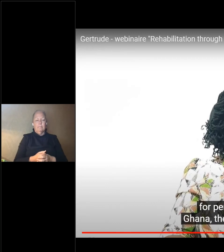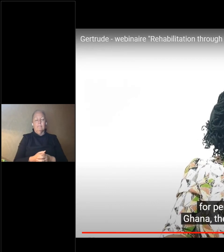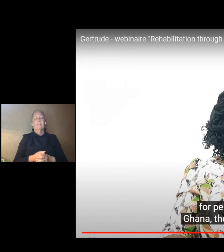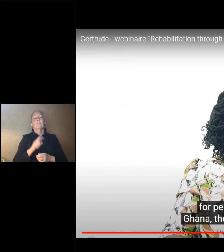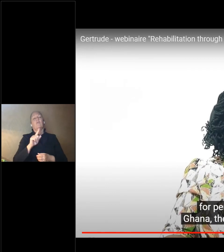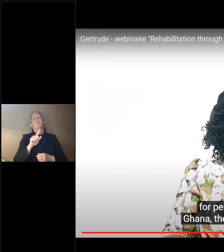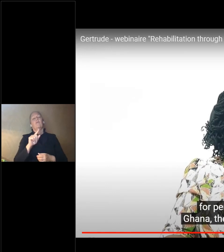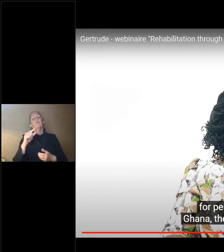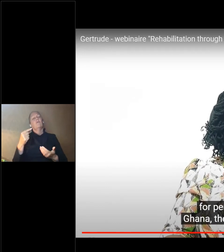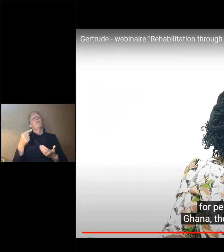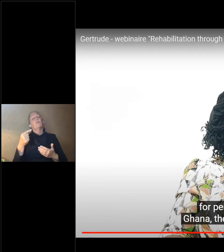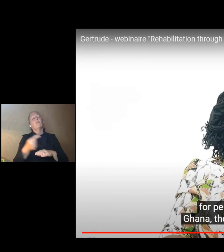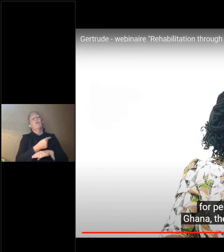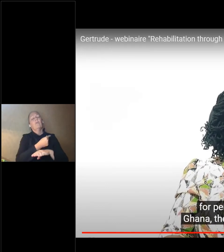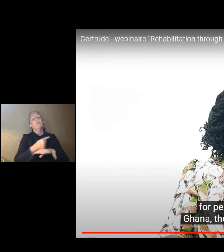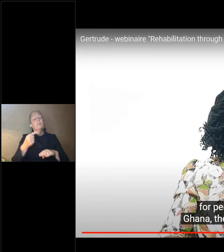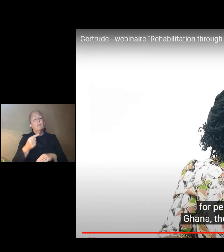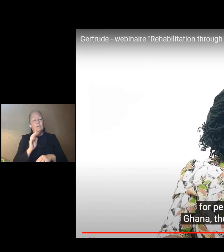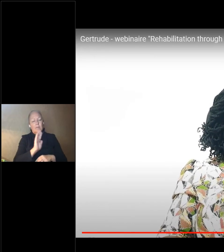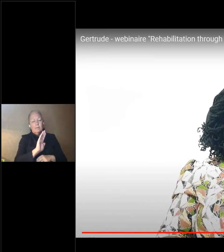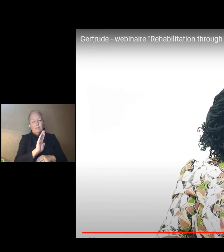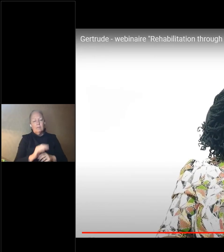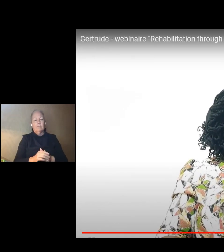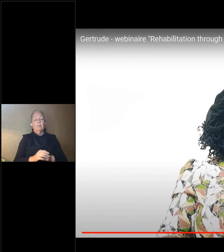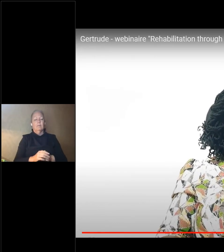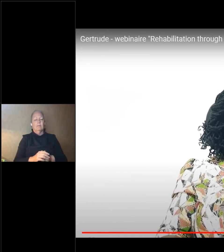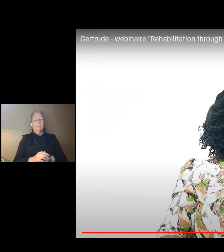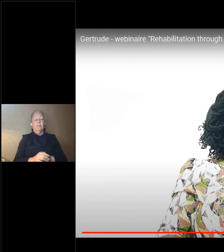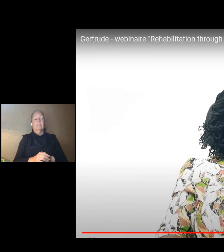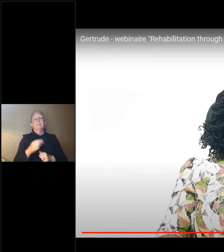percentage component of